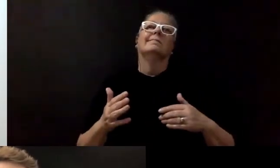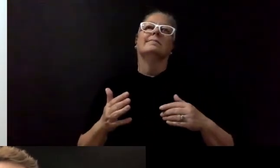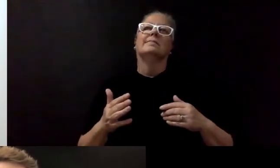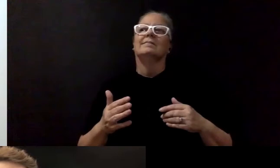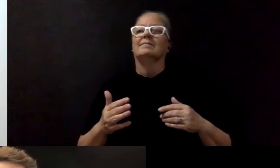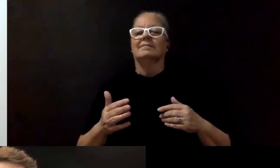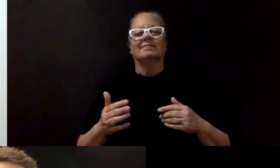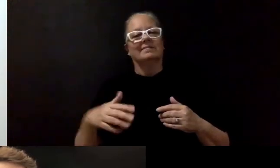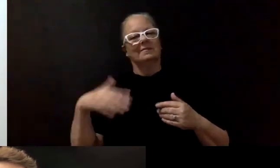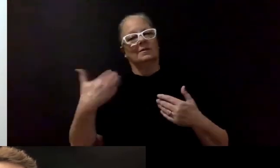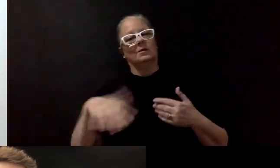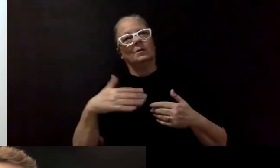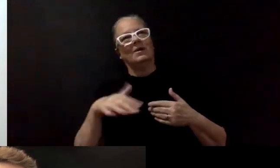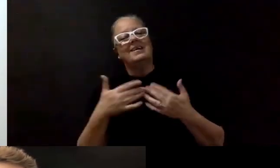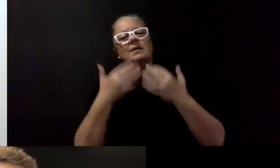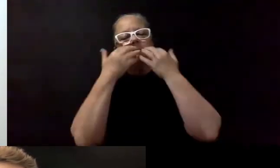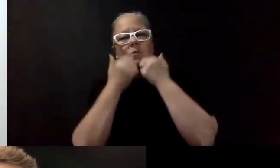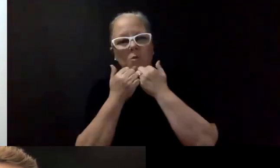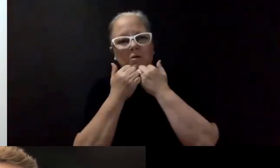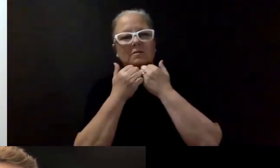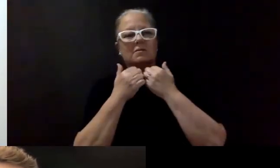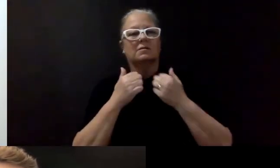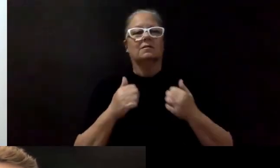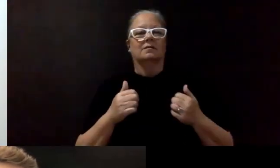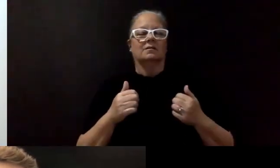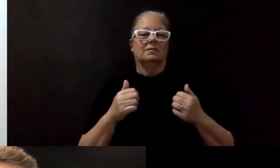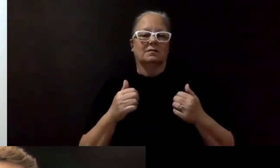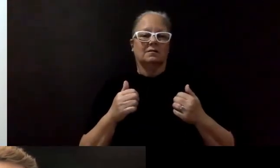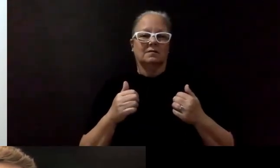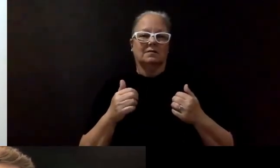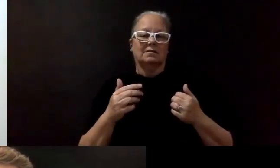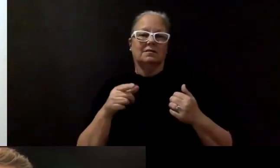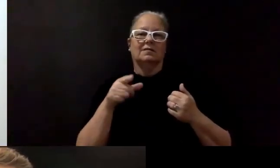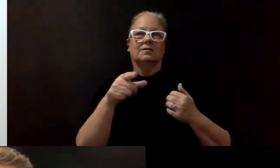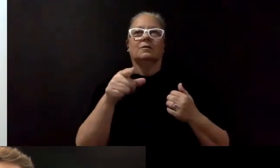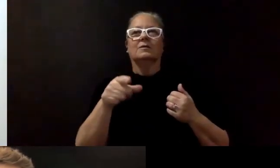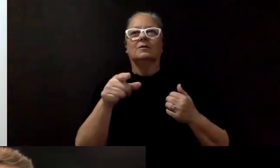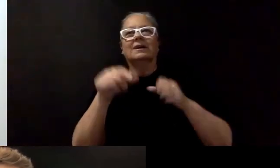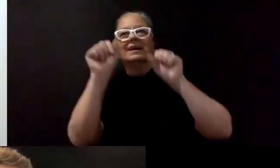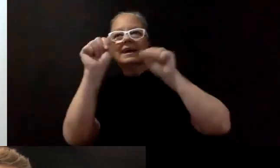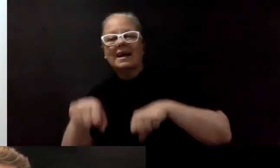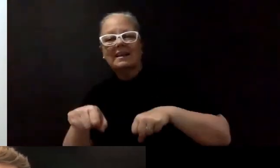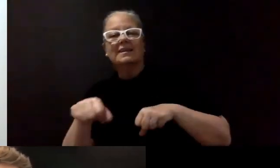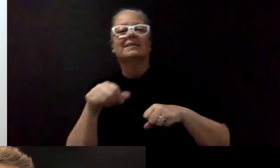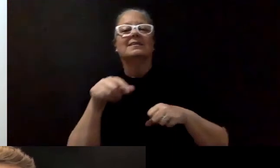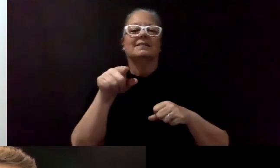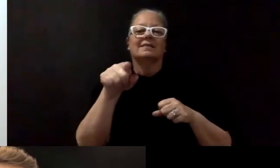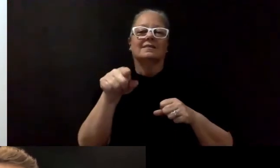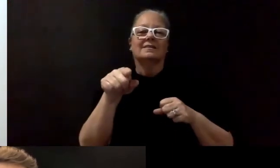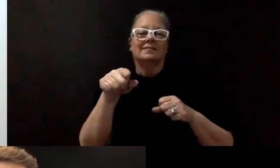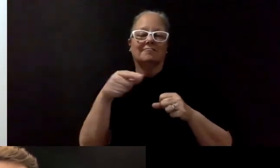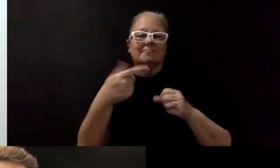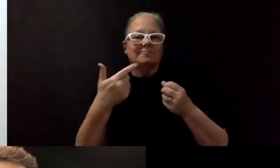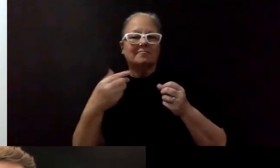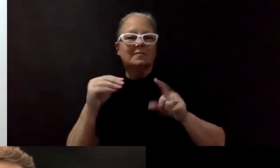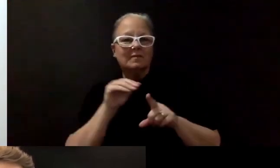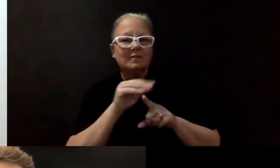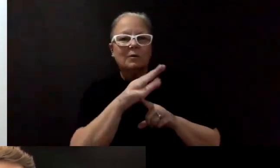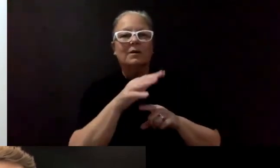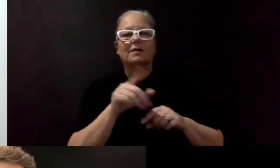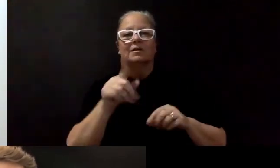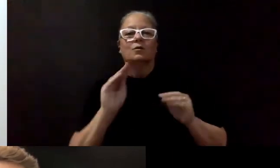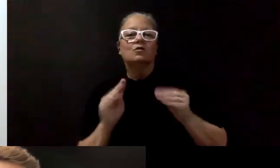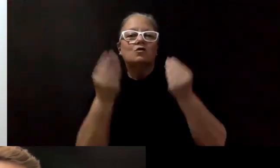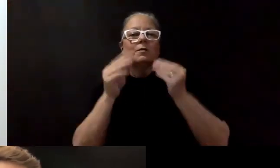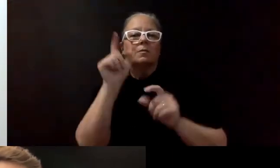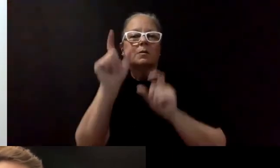treasure the fact that, and also take quite seriously the fact that we can have quite an influence over young people's lives.